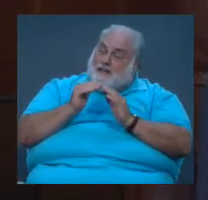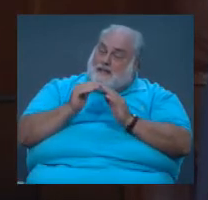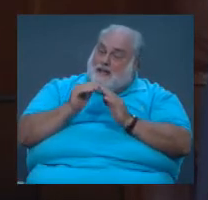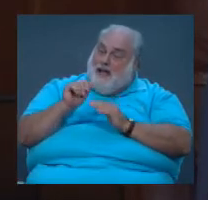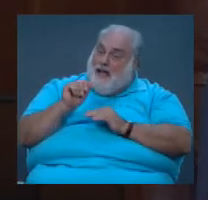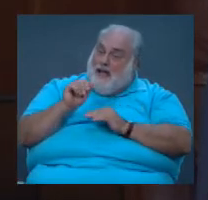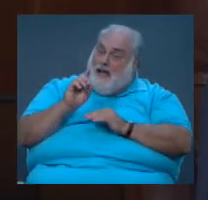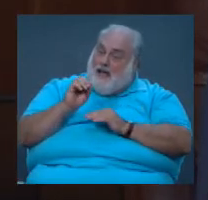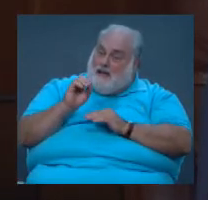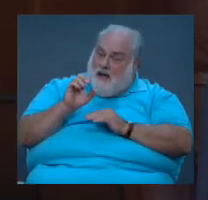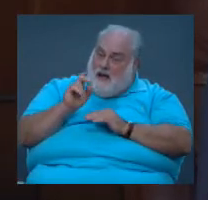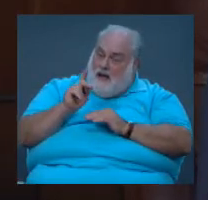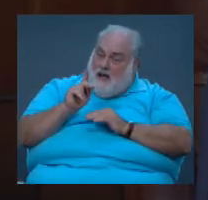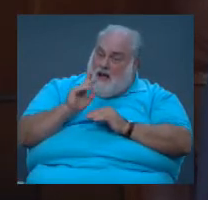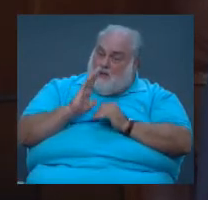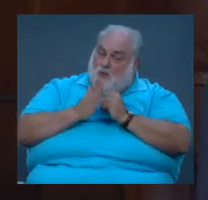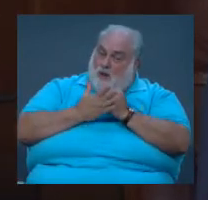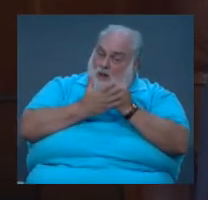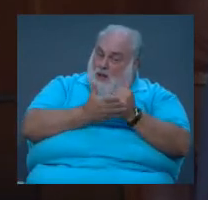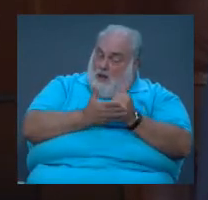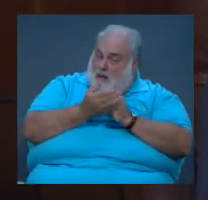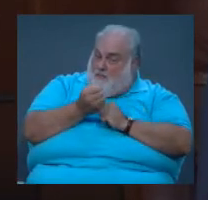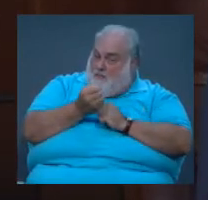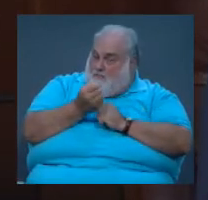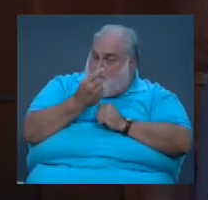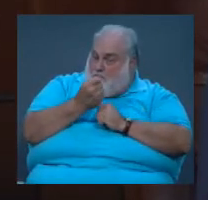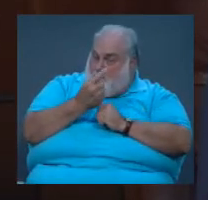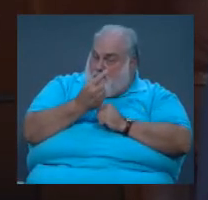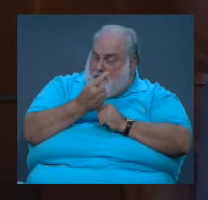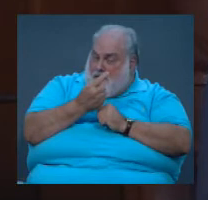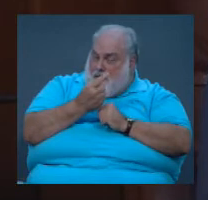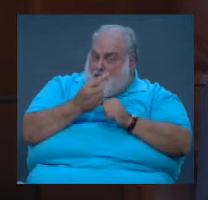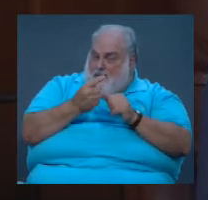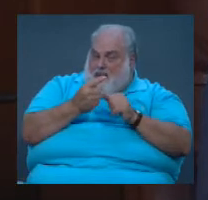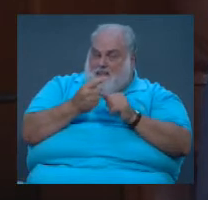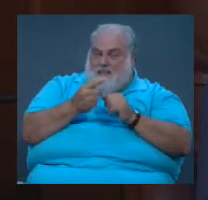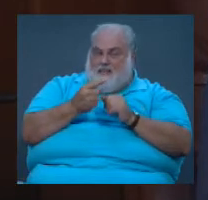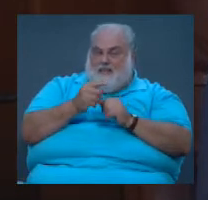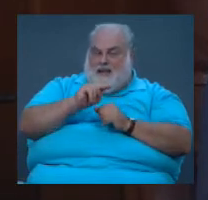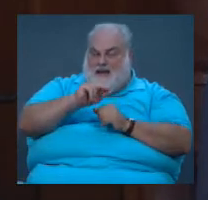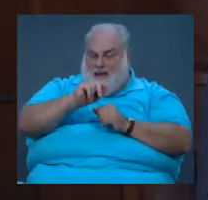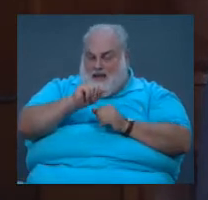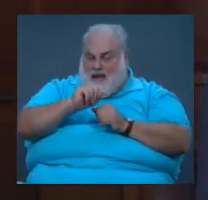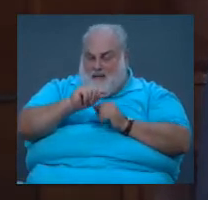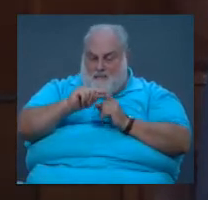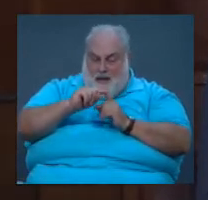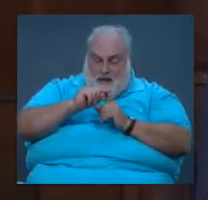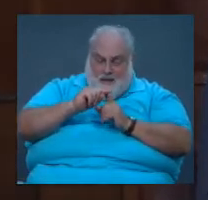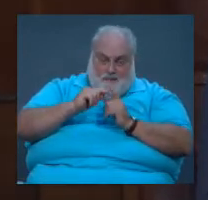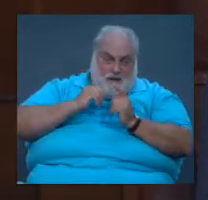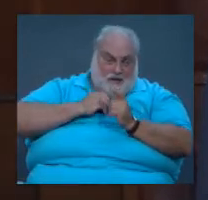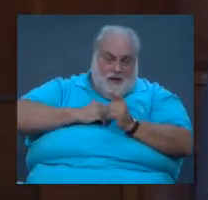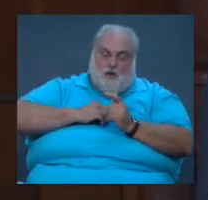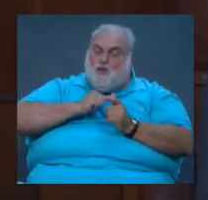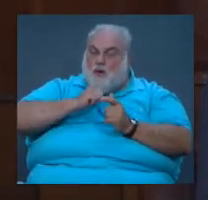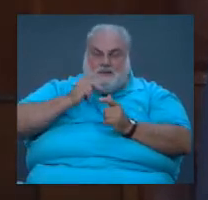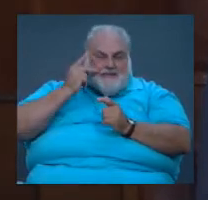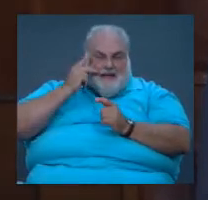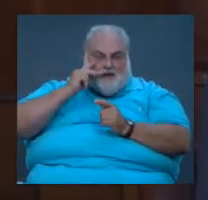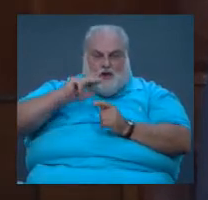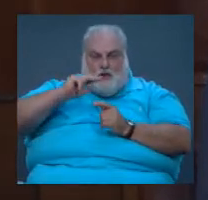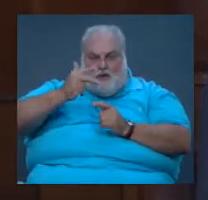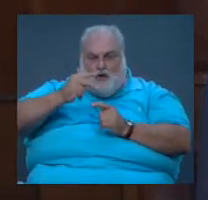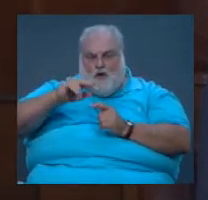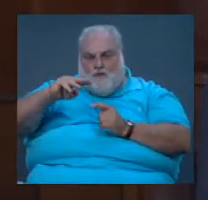Adcock asked, I wanted to help her understand many of the net positives that she was desiring to see, she won't see into quarter 3 and quarter